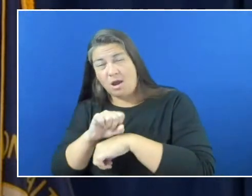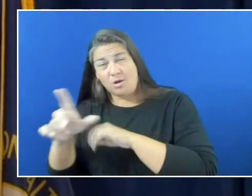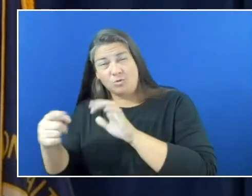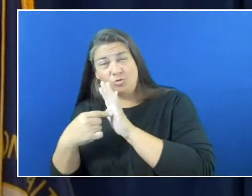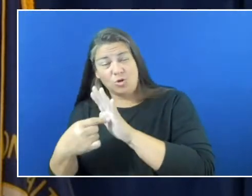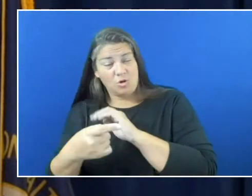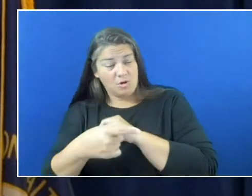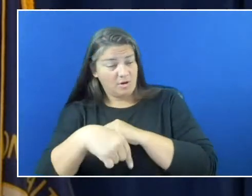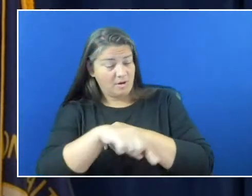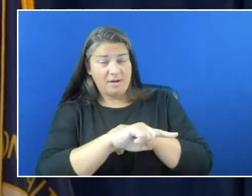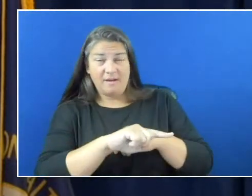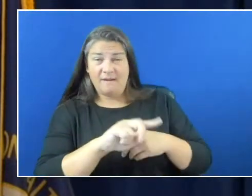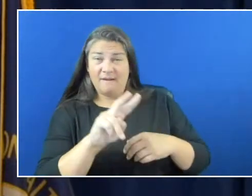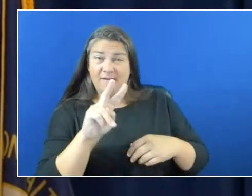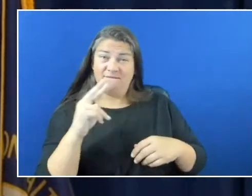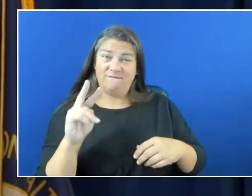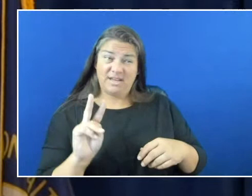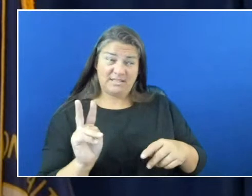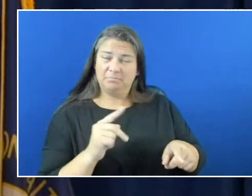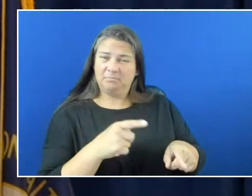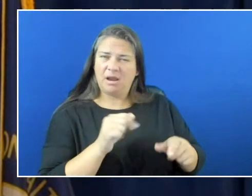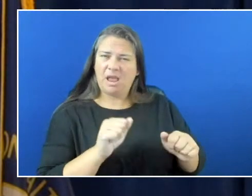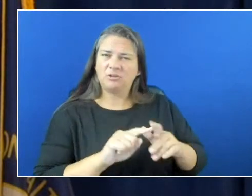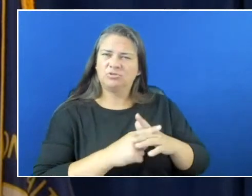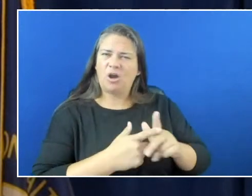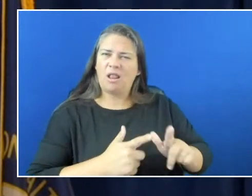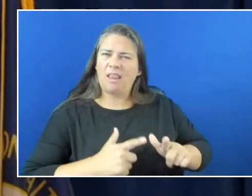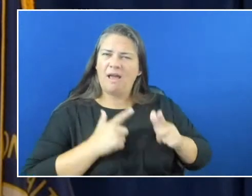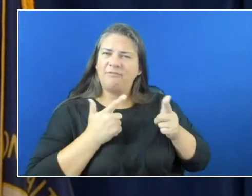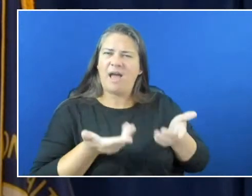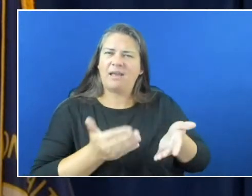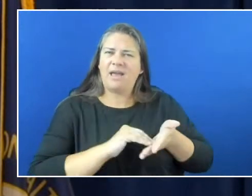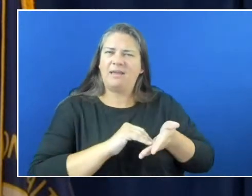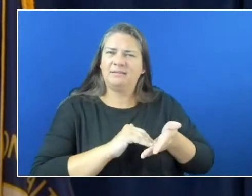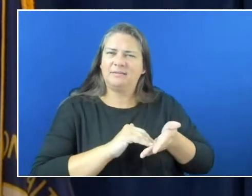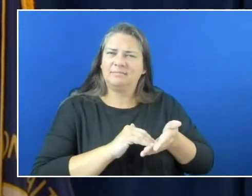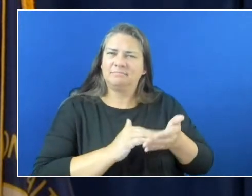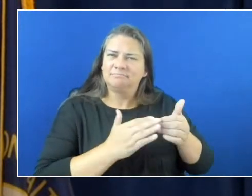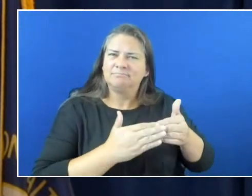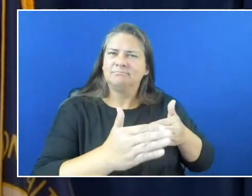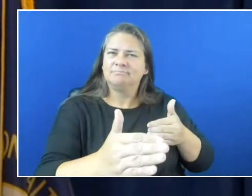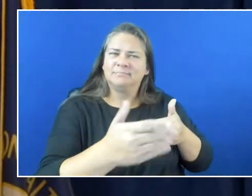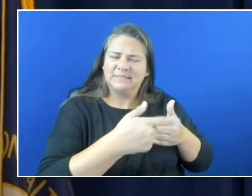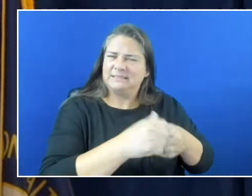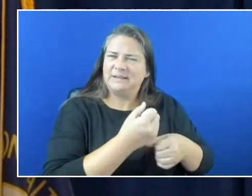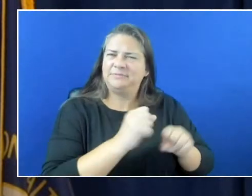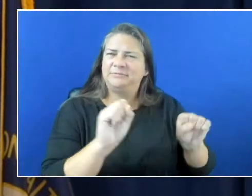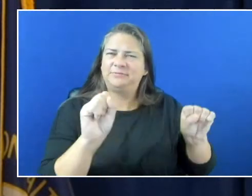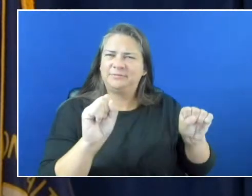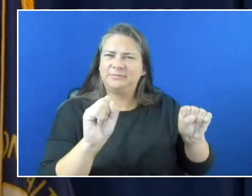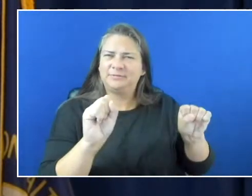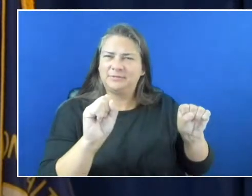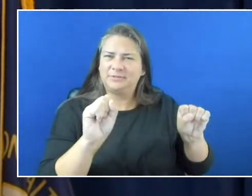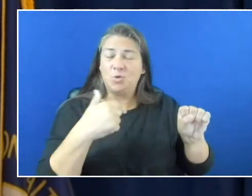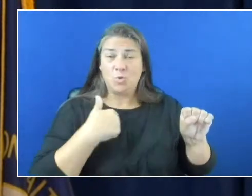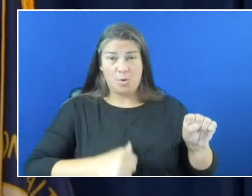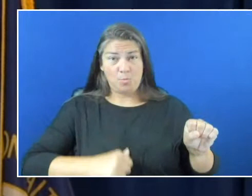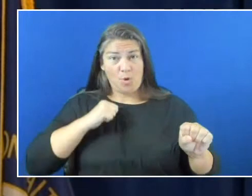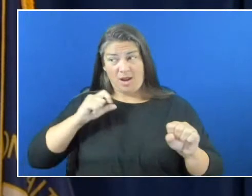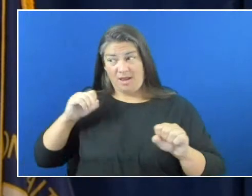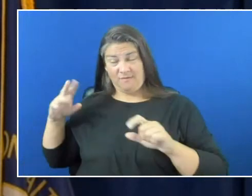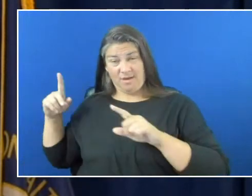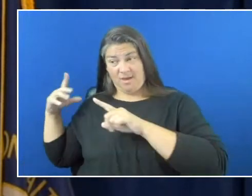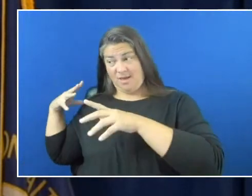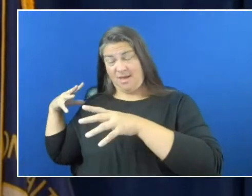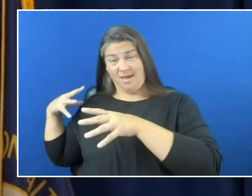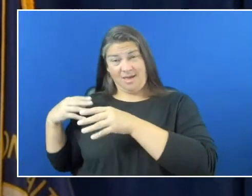again. We are proud of the work performed so far, but we realize there is more to do,